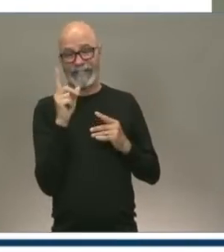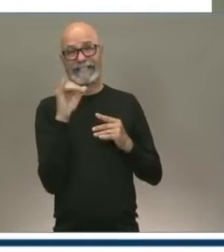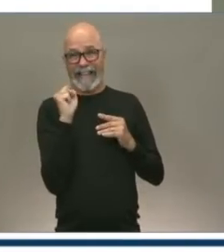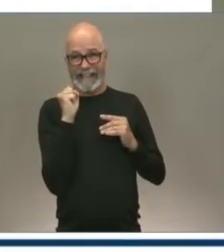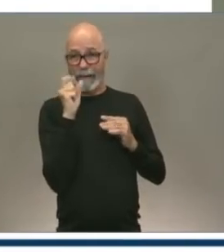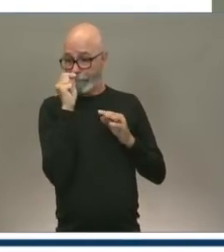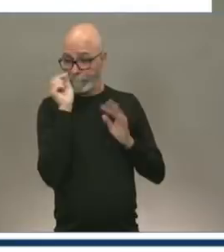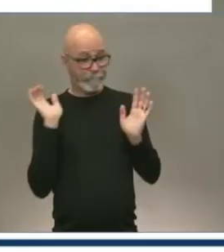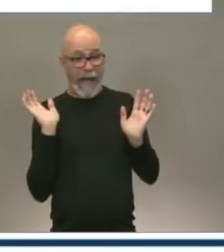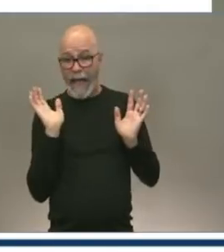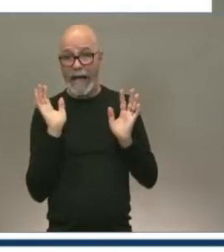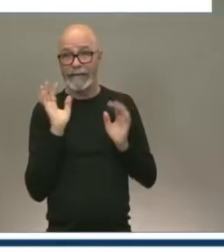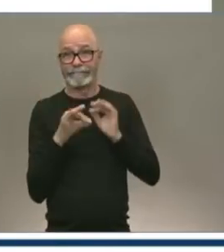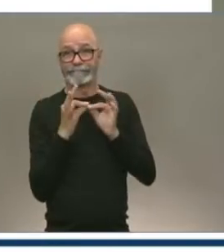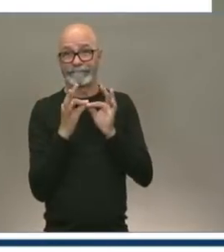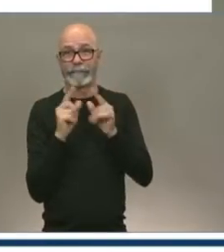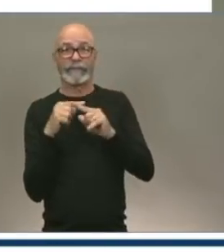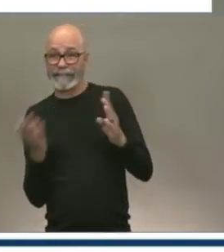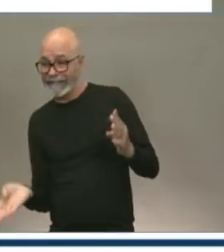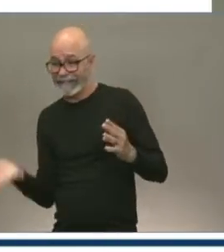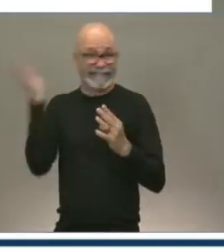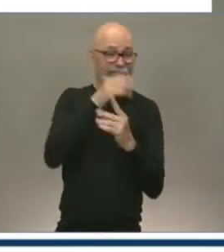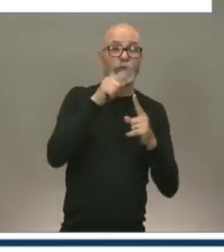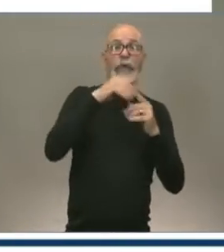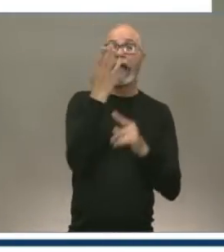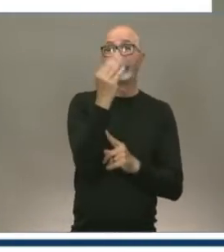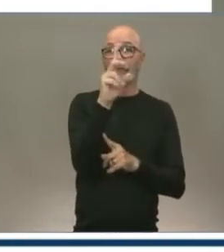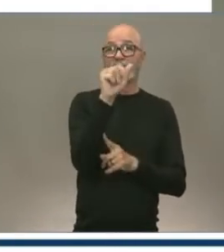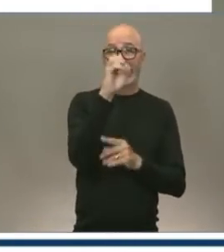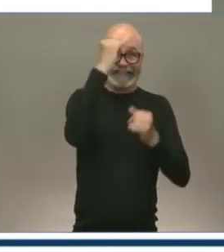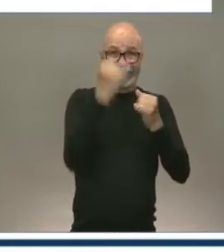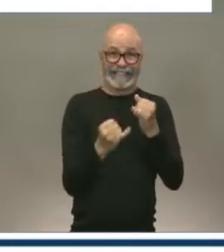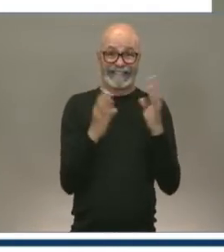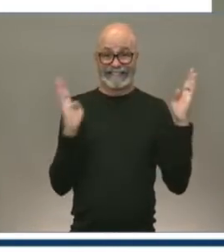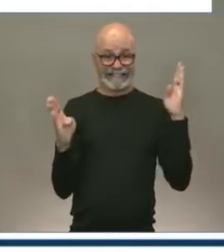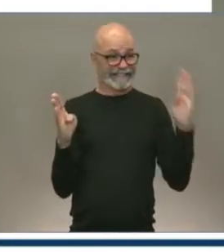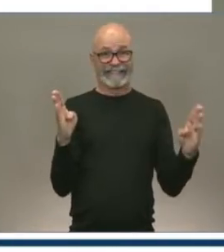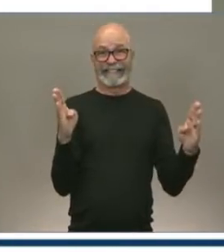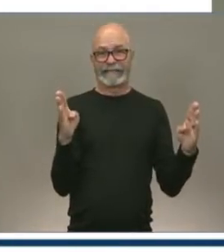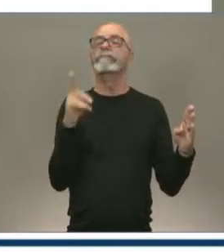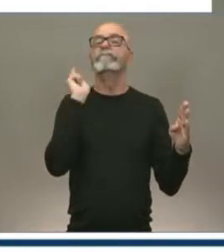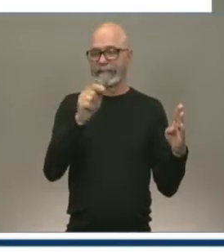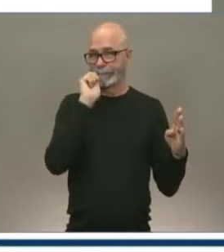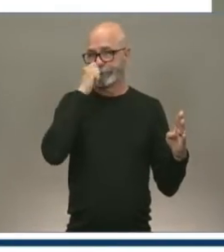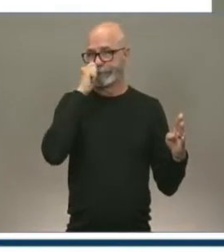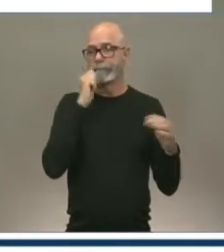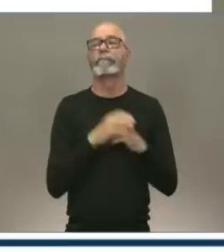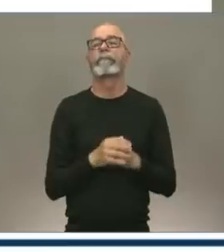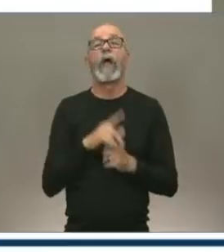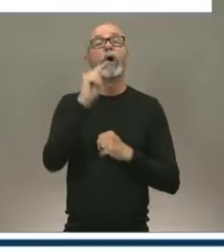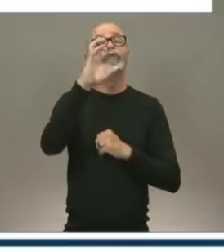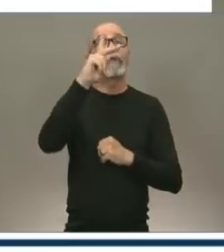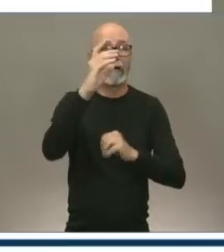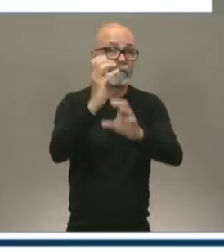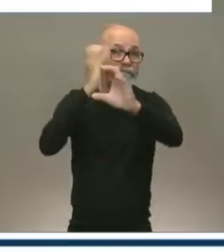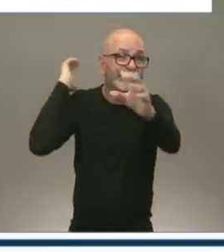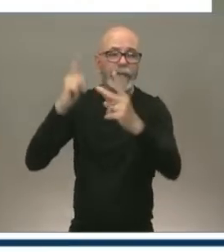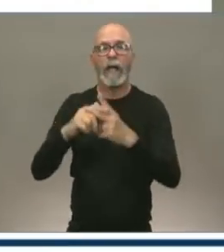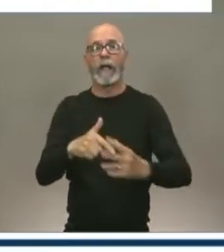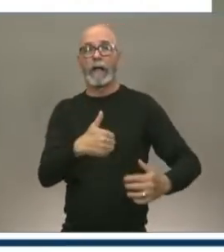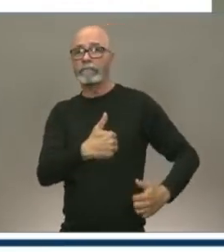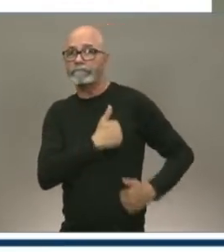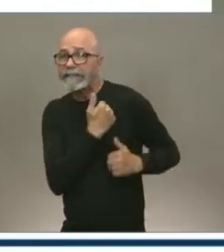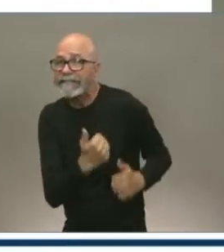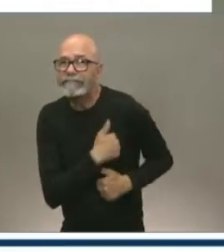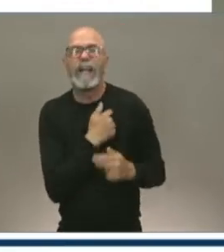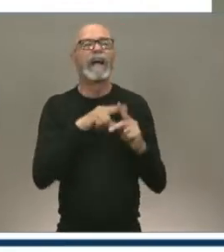such as rotational workers, truck drivers, military, they are asked to get tested 3 times when they return home to Nova Scotia, and they